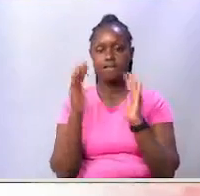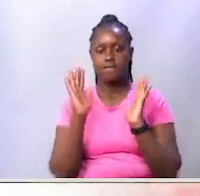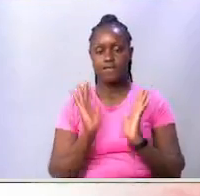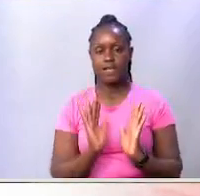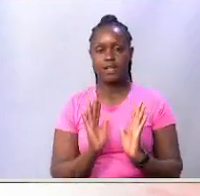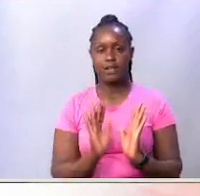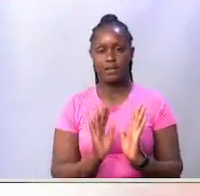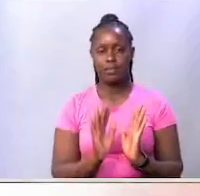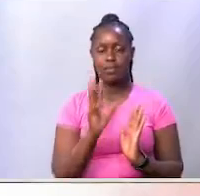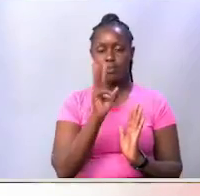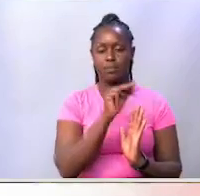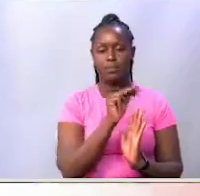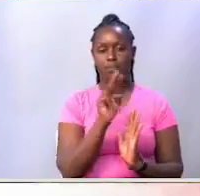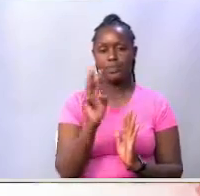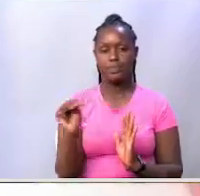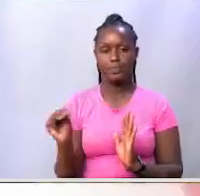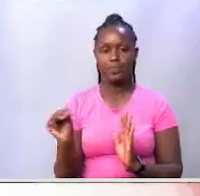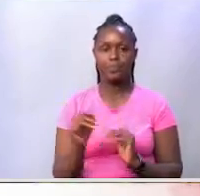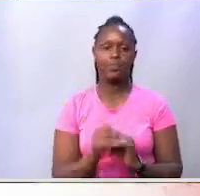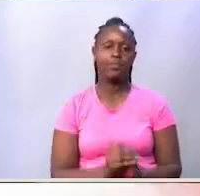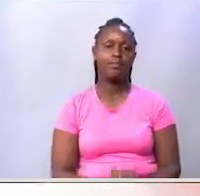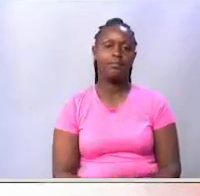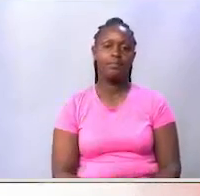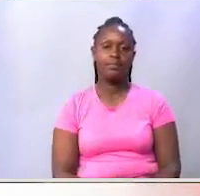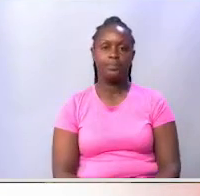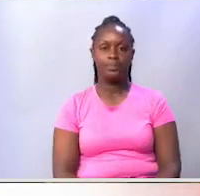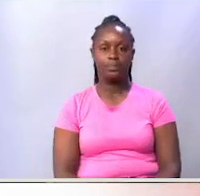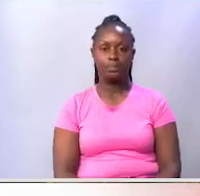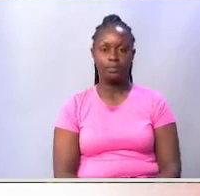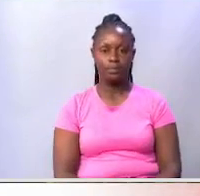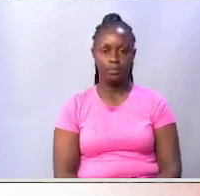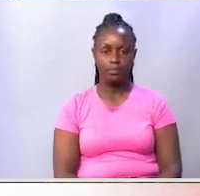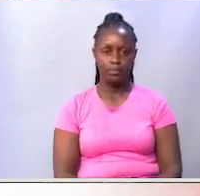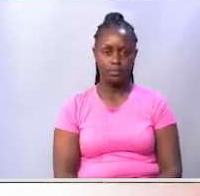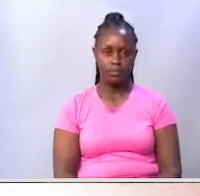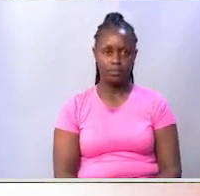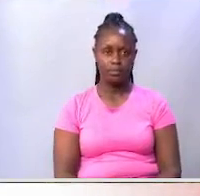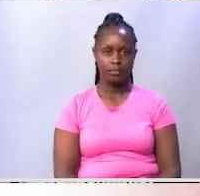Alliance Party. Mwangi Maina, TV 47 from Chaka, Nyeri County.